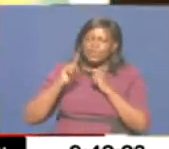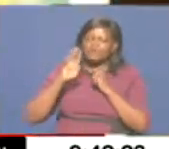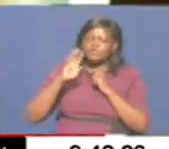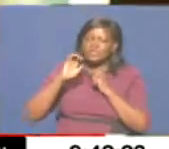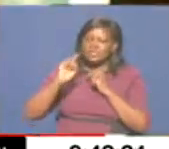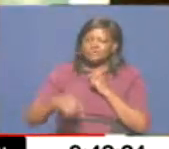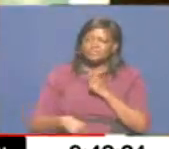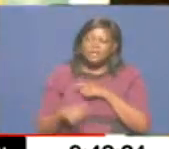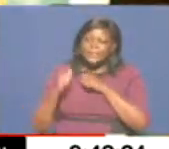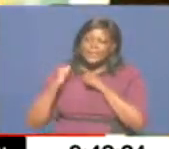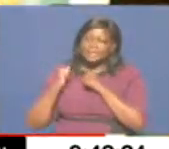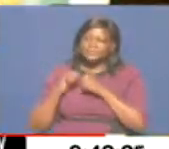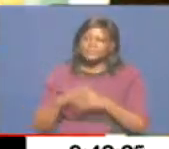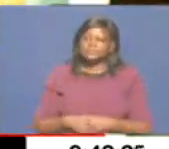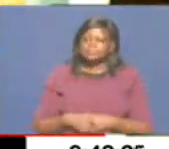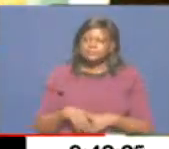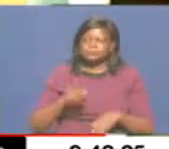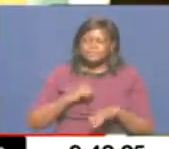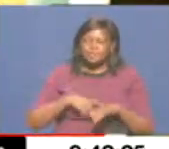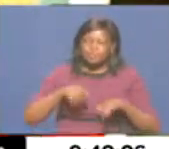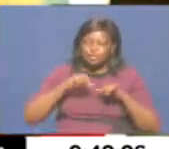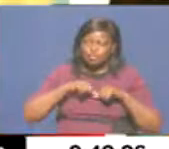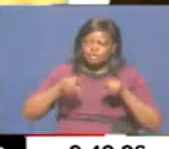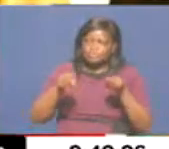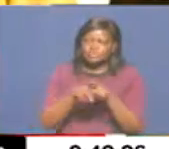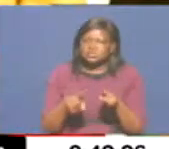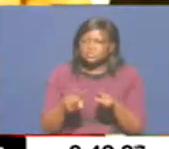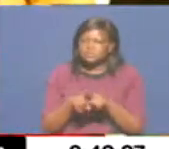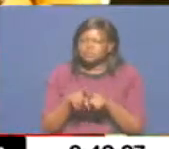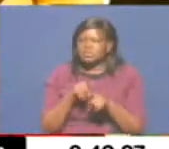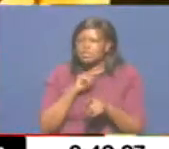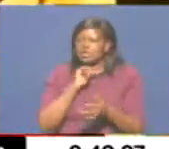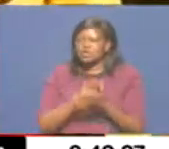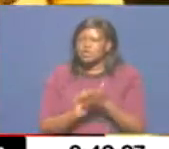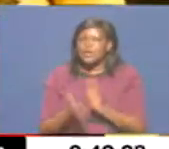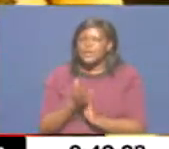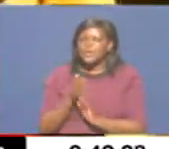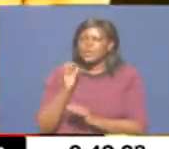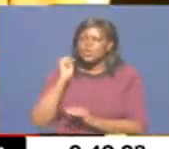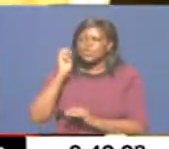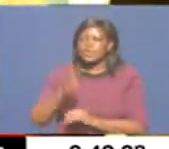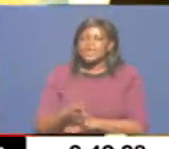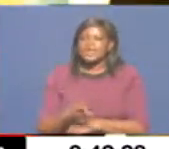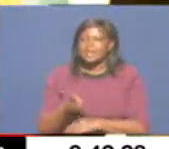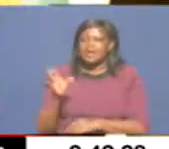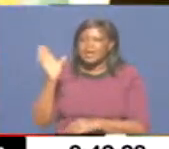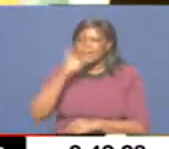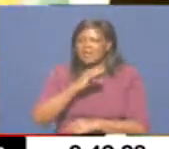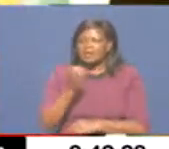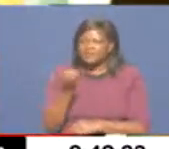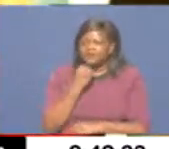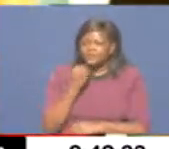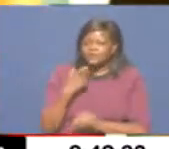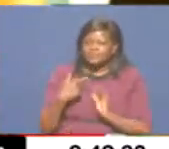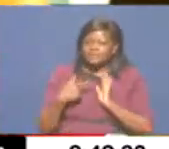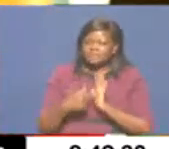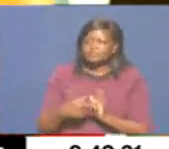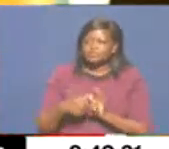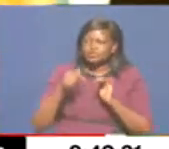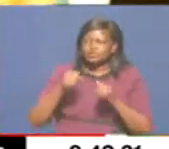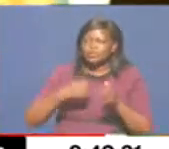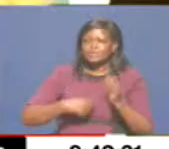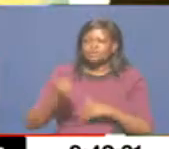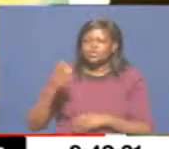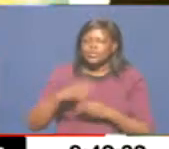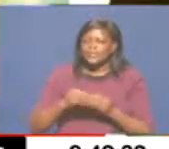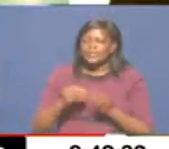bales. Tukiendelea hivi, hakuna mtu ambaye atakuwa analilia njaa. Kama vile leo tumeuza pamba, tuna imani ya